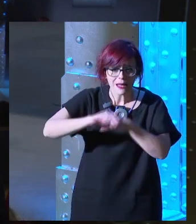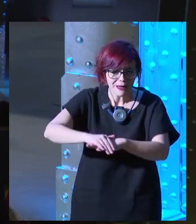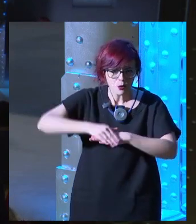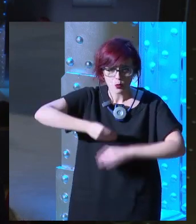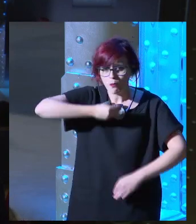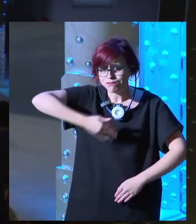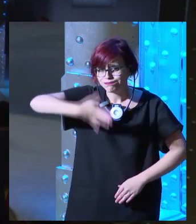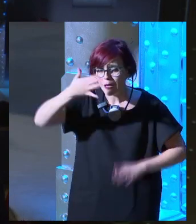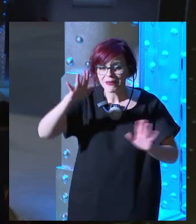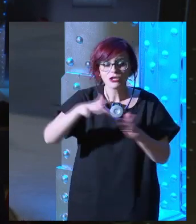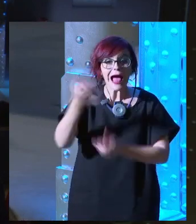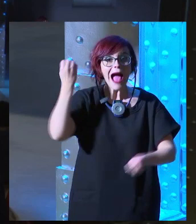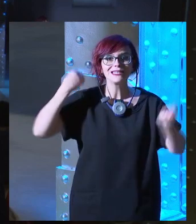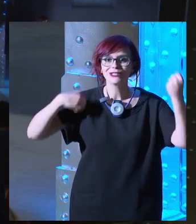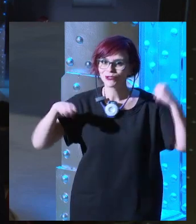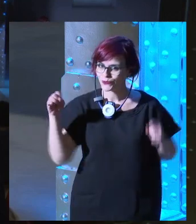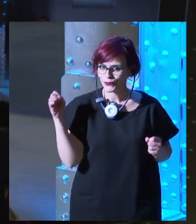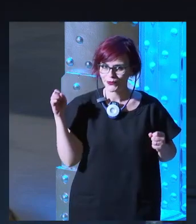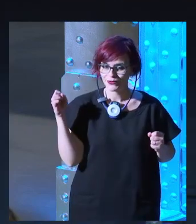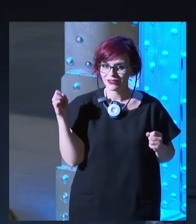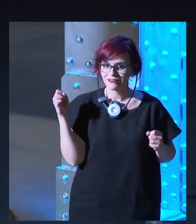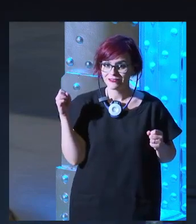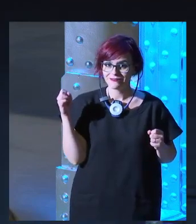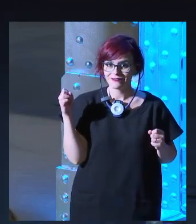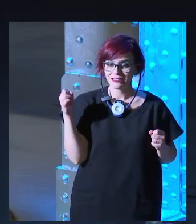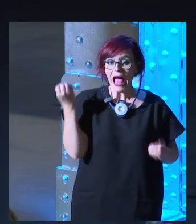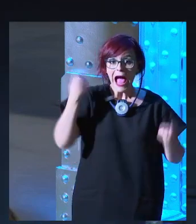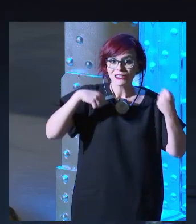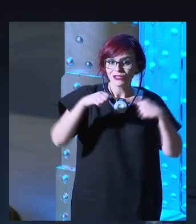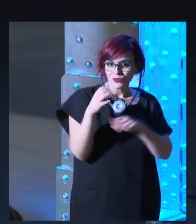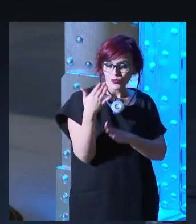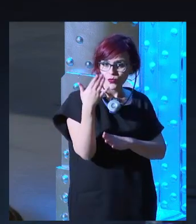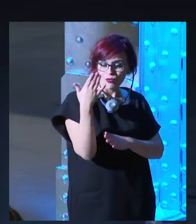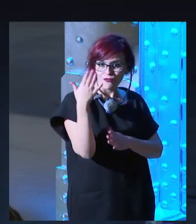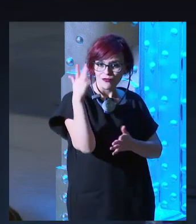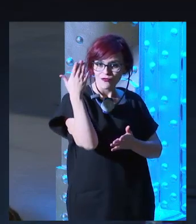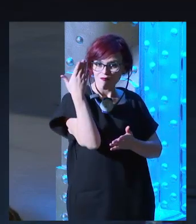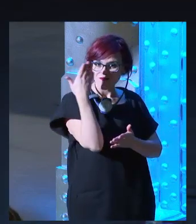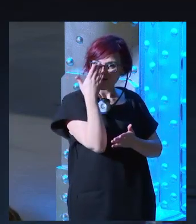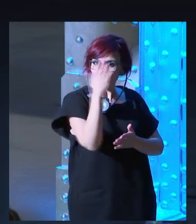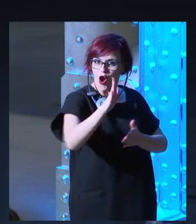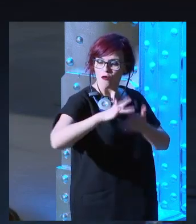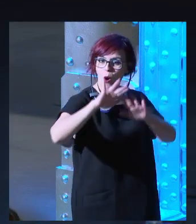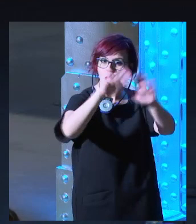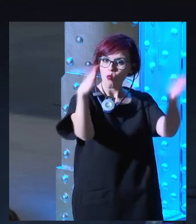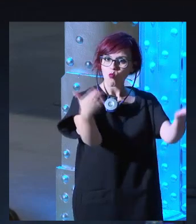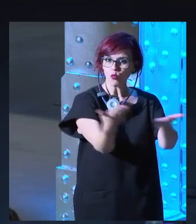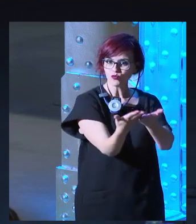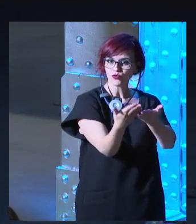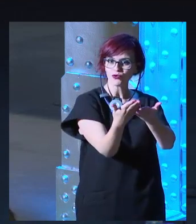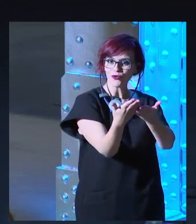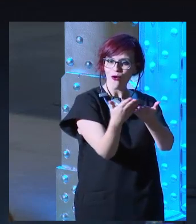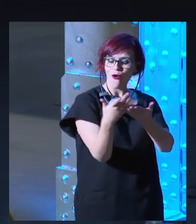It's the way that you approach the world, rather than simply something that happens with another person or something